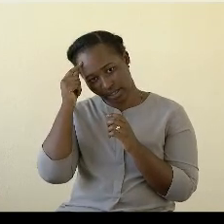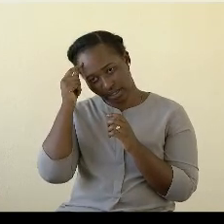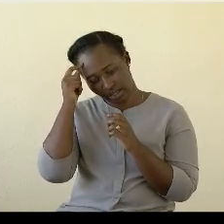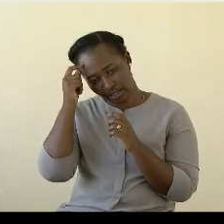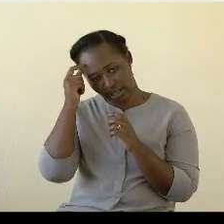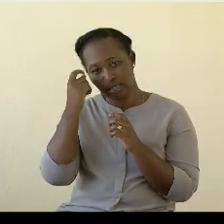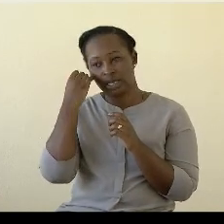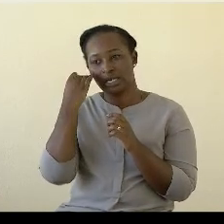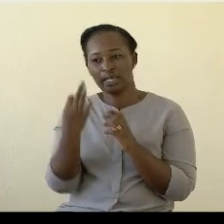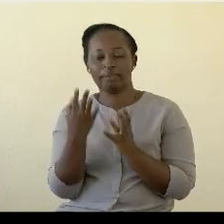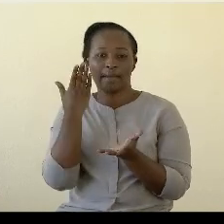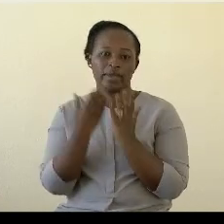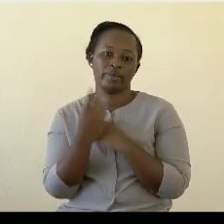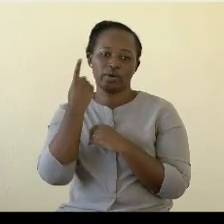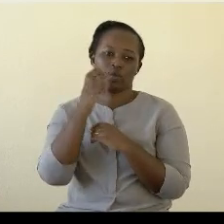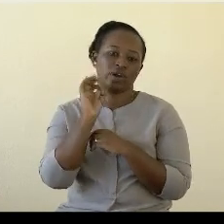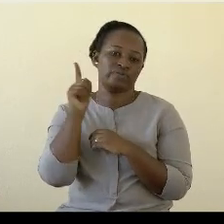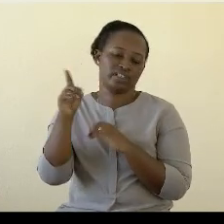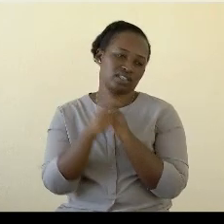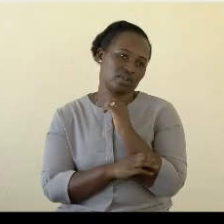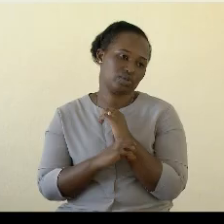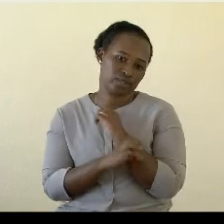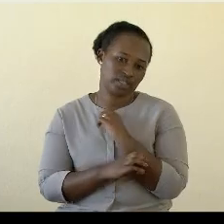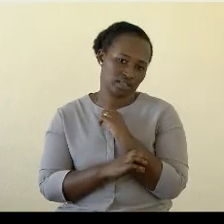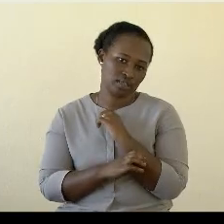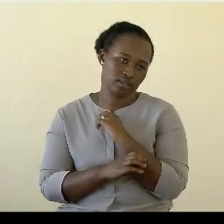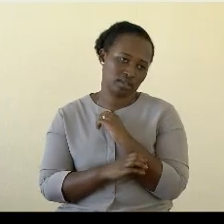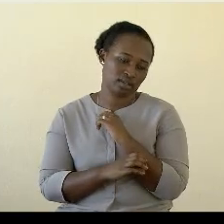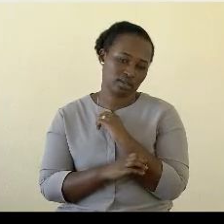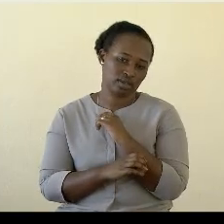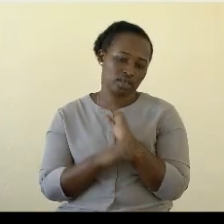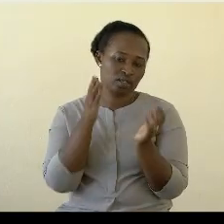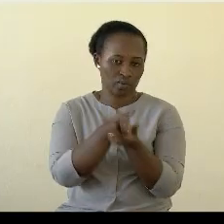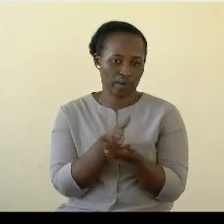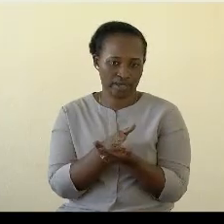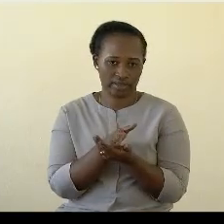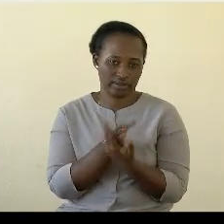if maybe one of these countries is Rwanda.